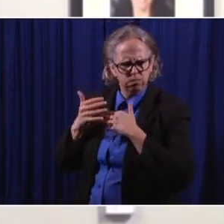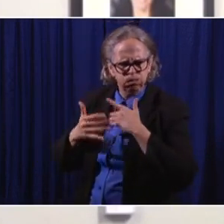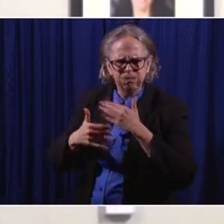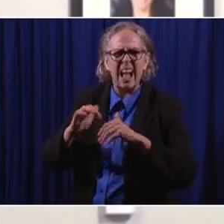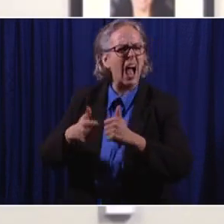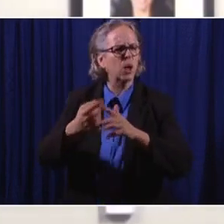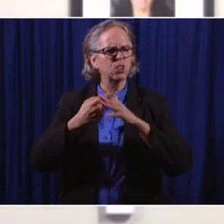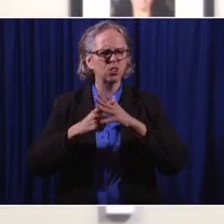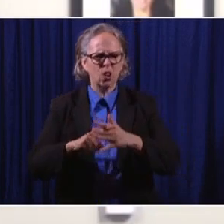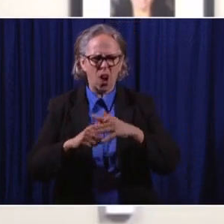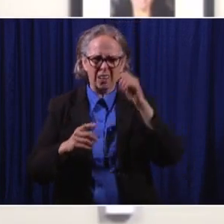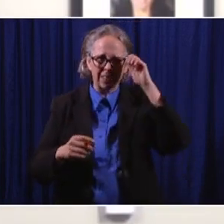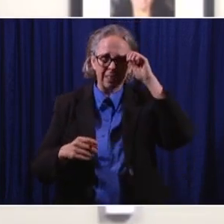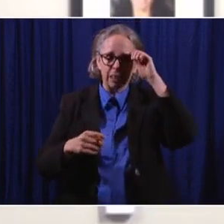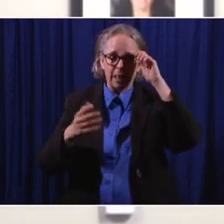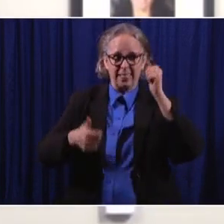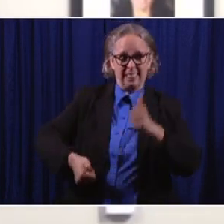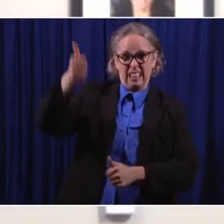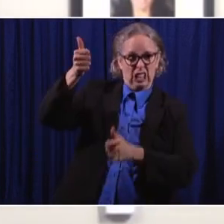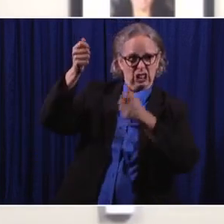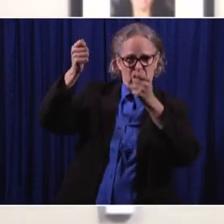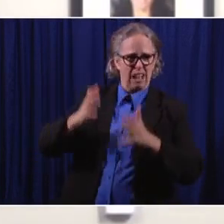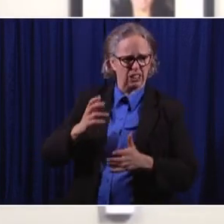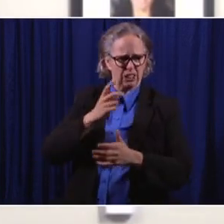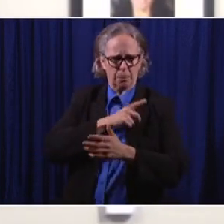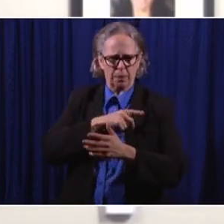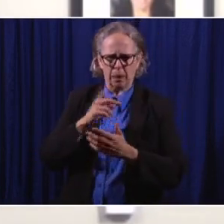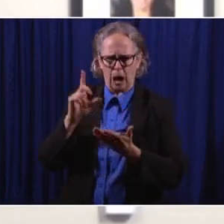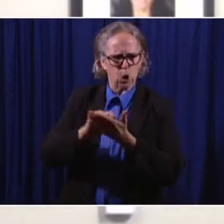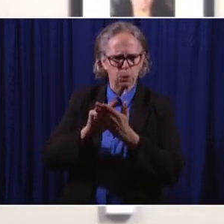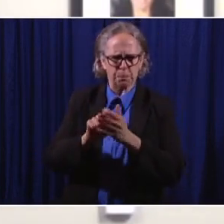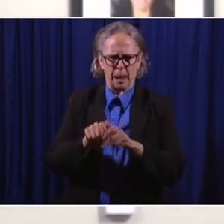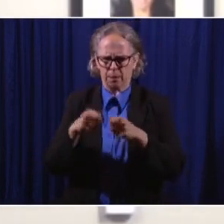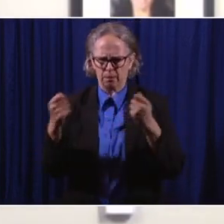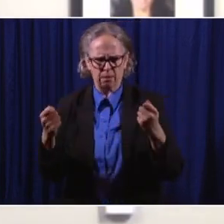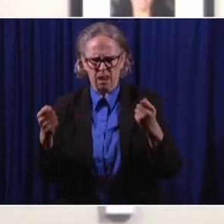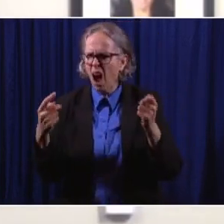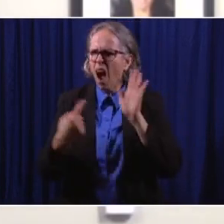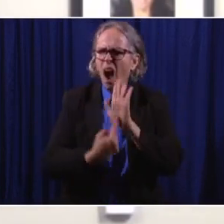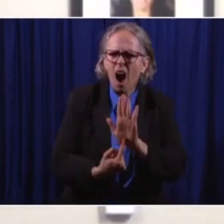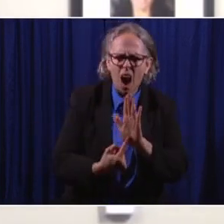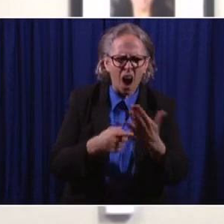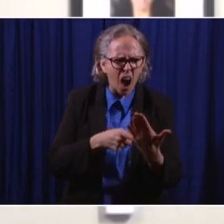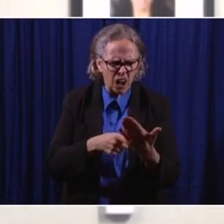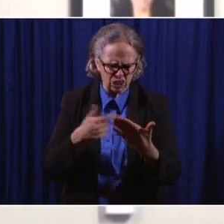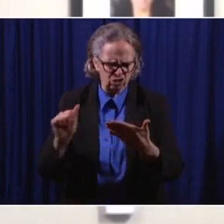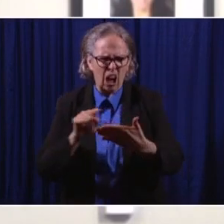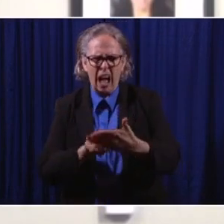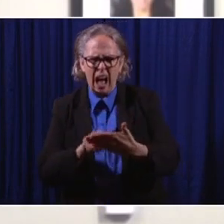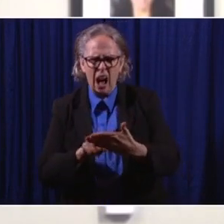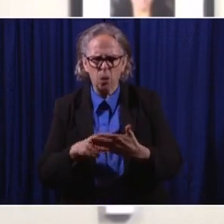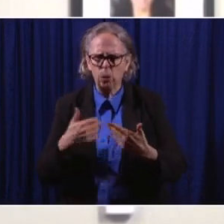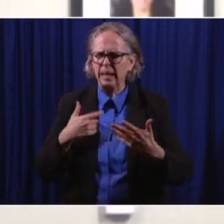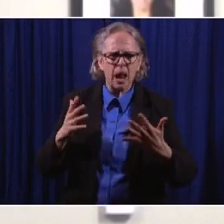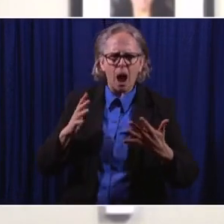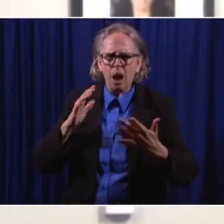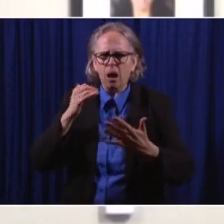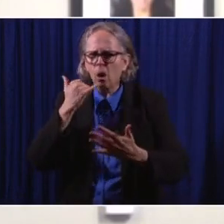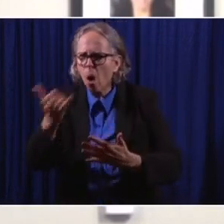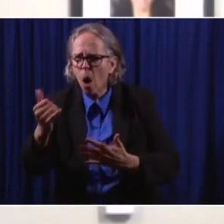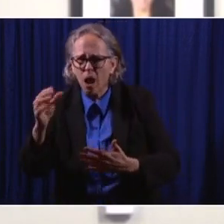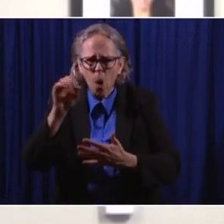this wastewater thing. And we went to OSU's environmental health area and said, is this credible? Should we be using it? And started researching